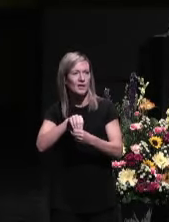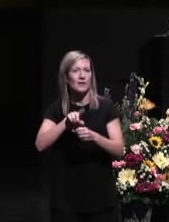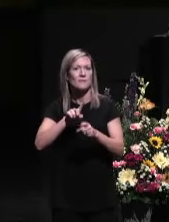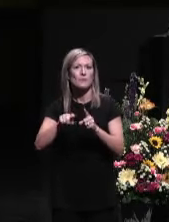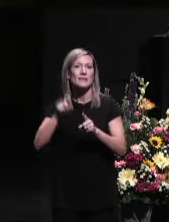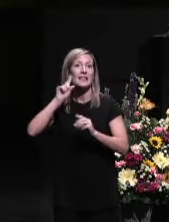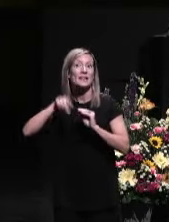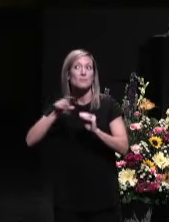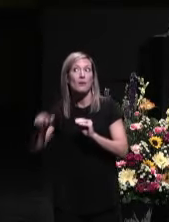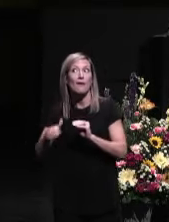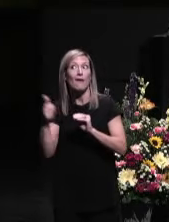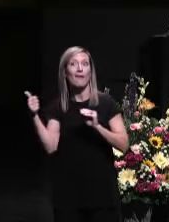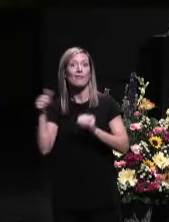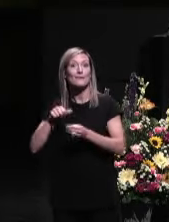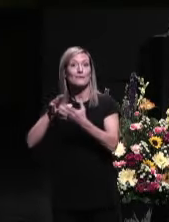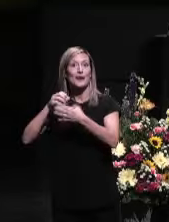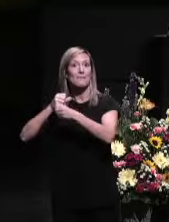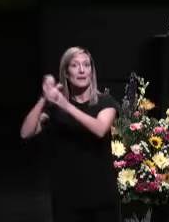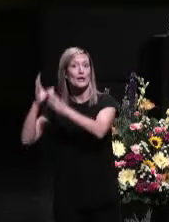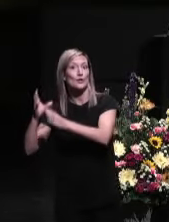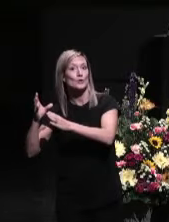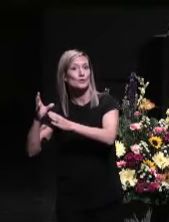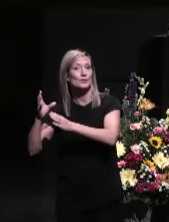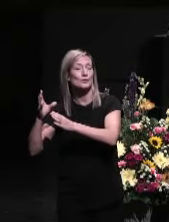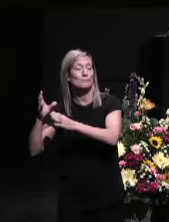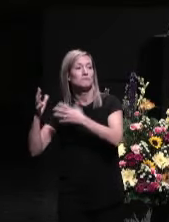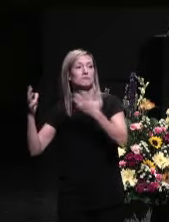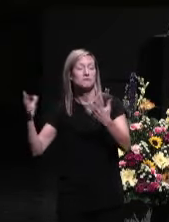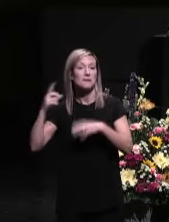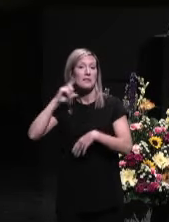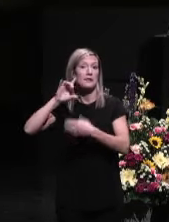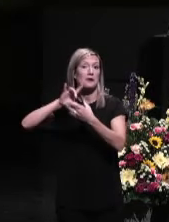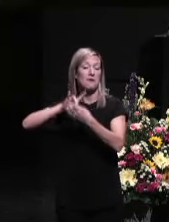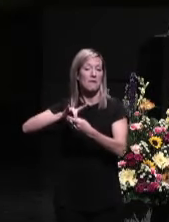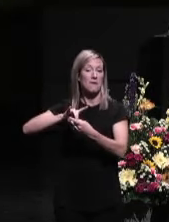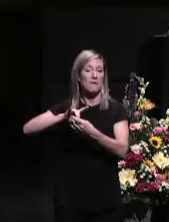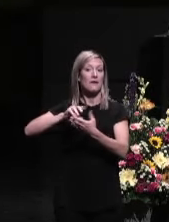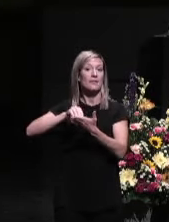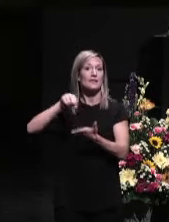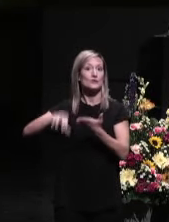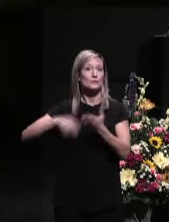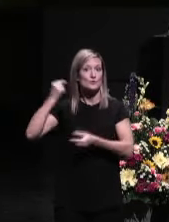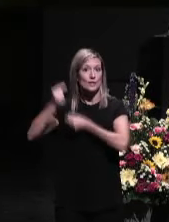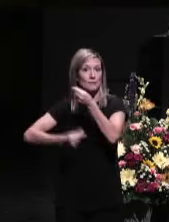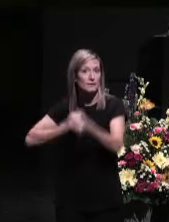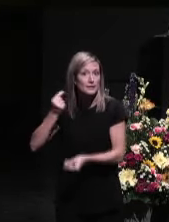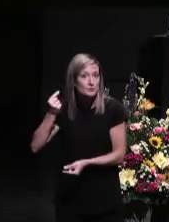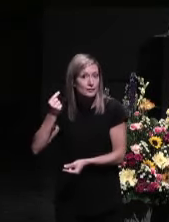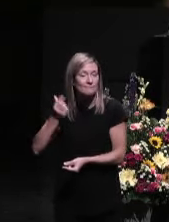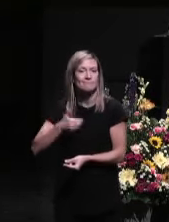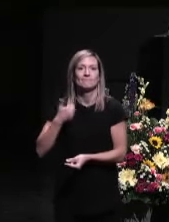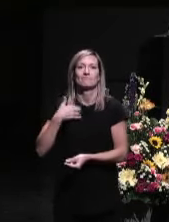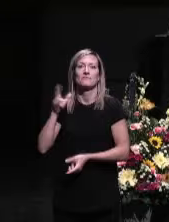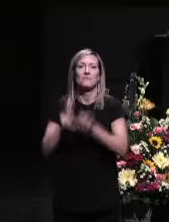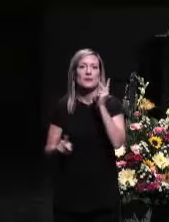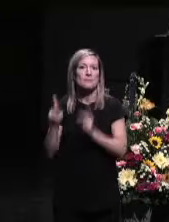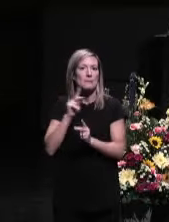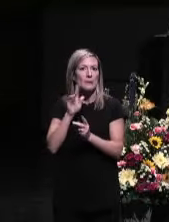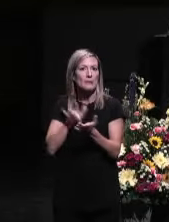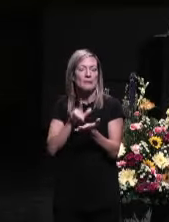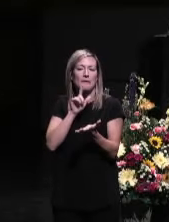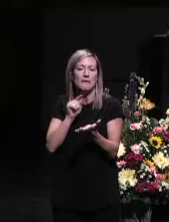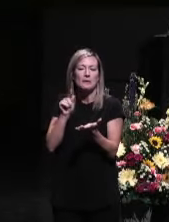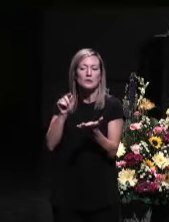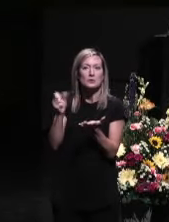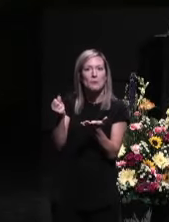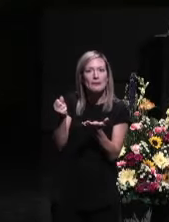potential frame makers. So I also think in terms of our student generation, young people in their 20s coming in,